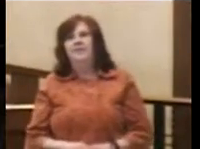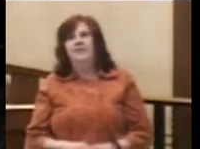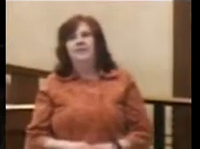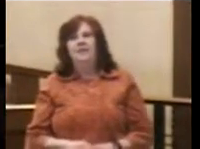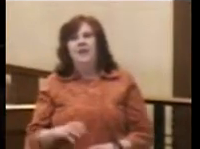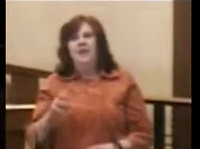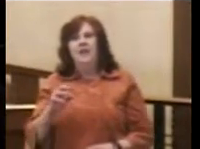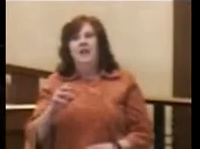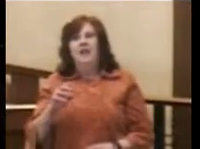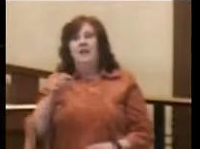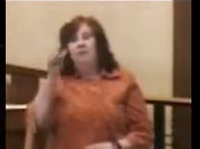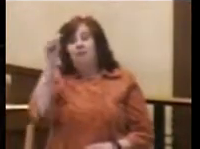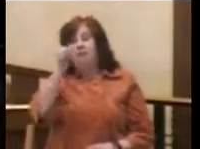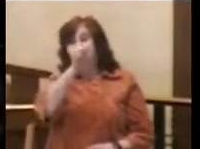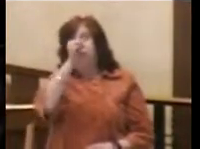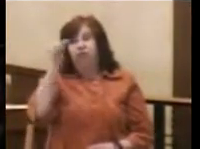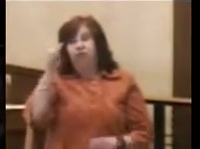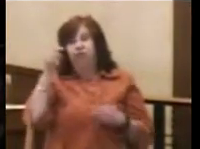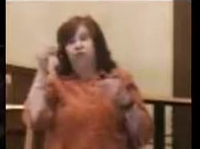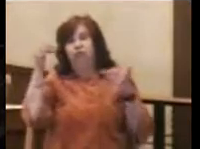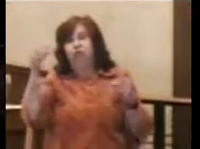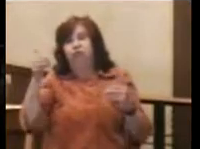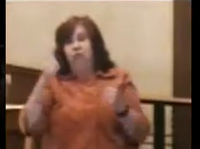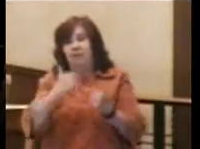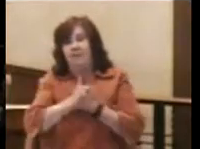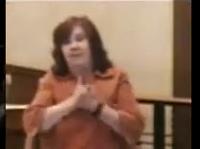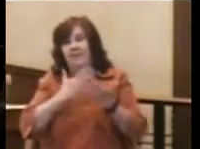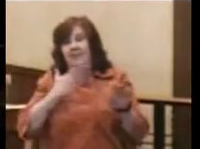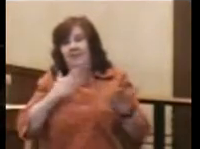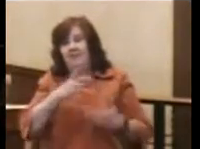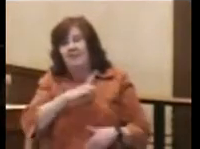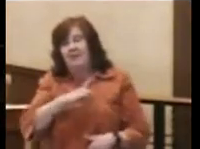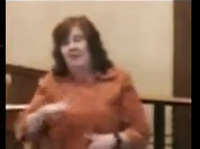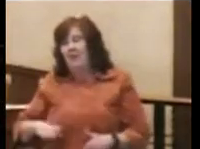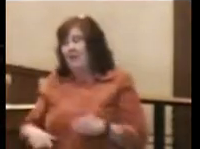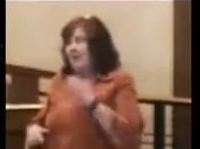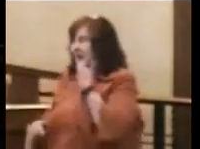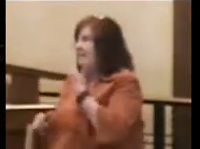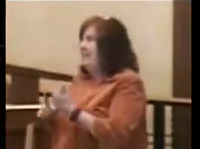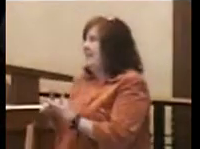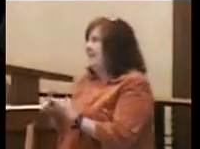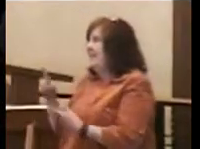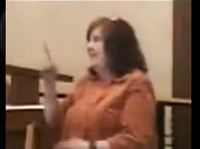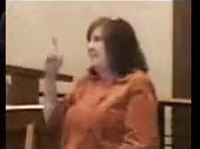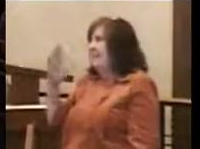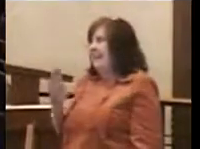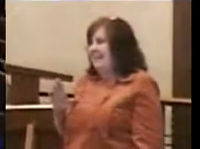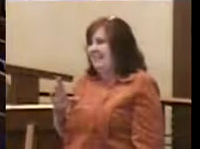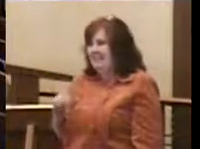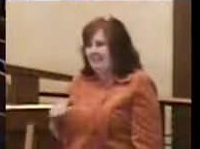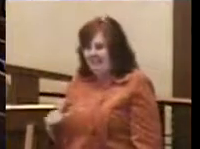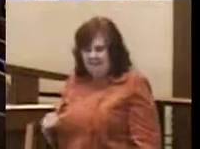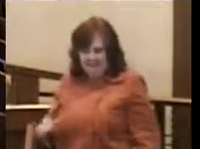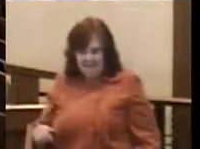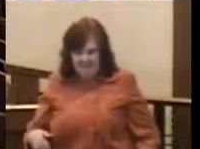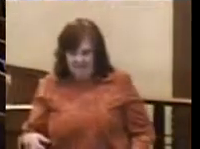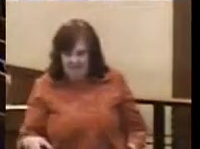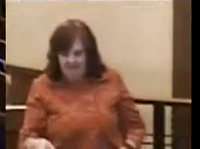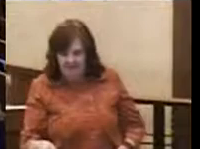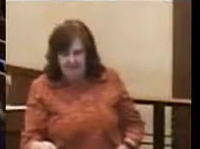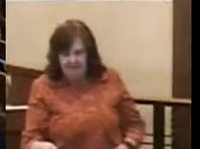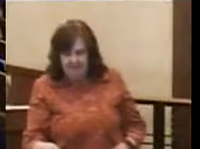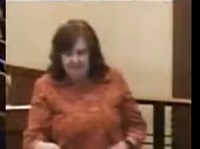Marked with the cross of Christ, go forth to love and serve the Lord. Thanks be to God.